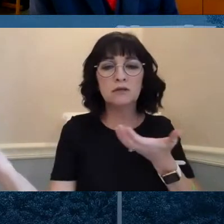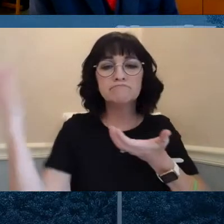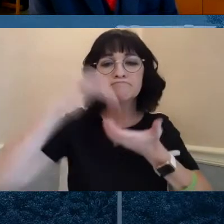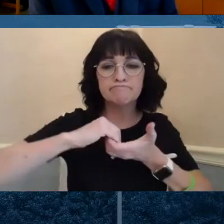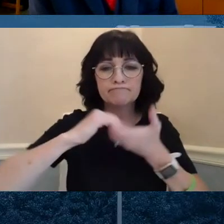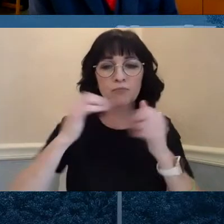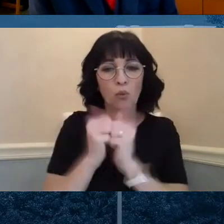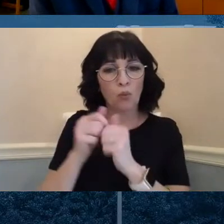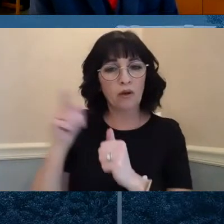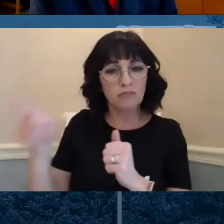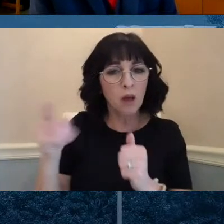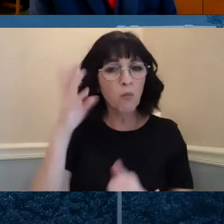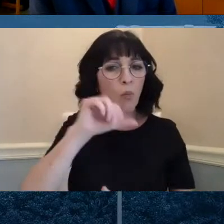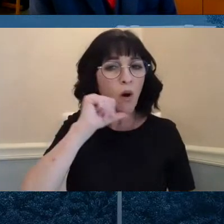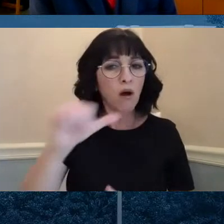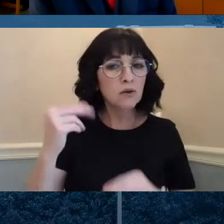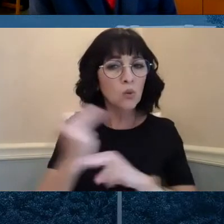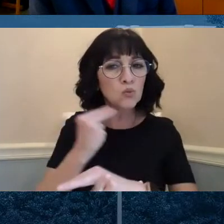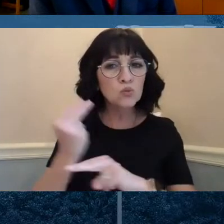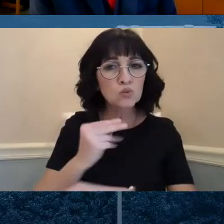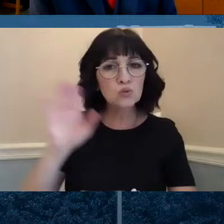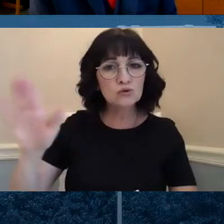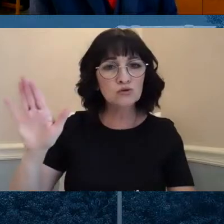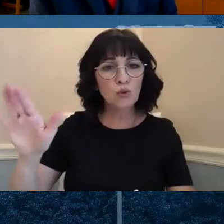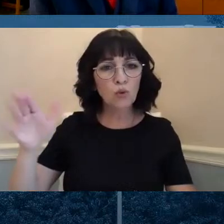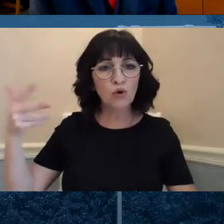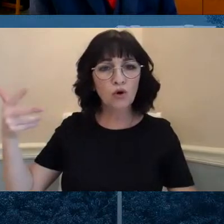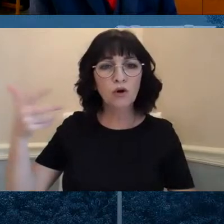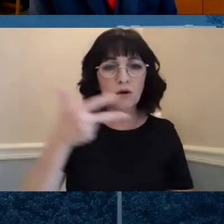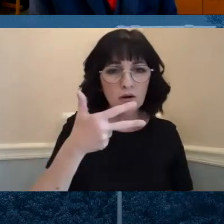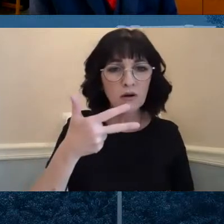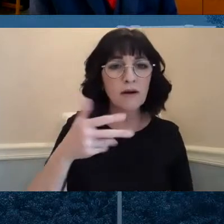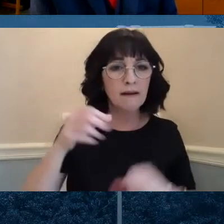Emergency Medical Services to really provide a